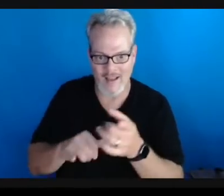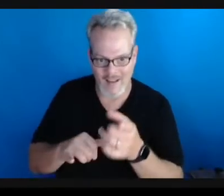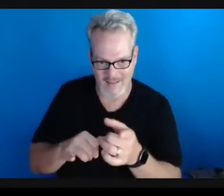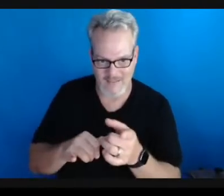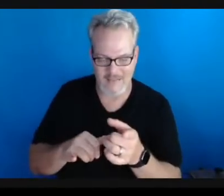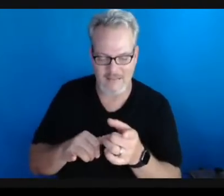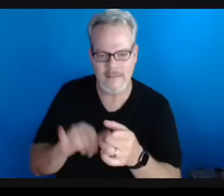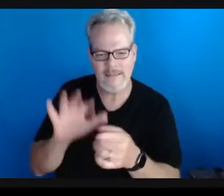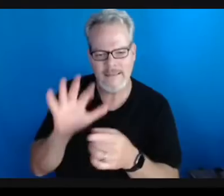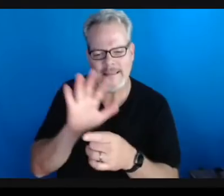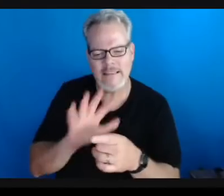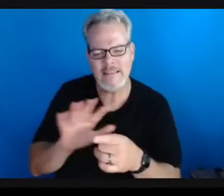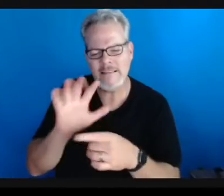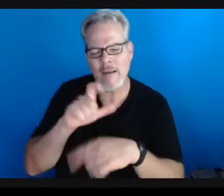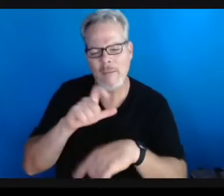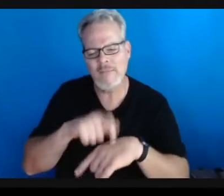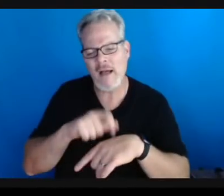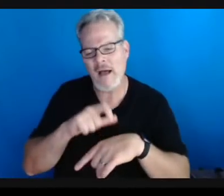sometime in here.